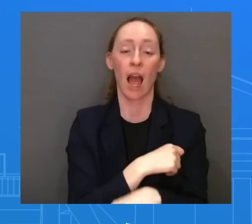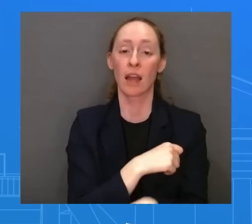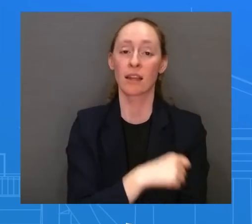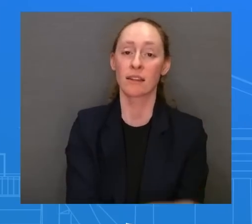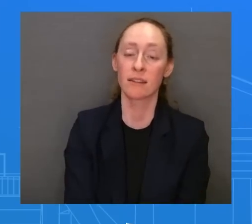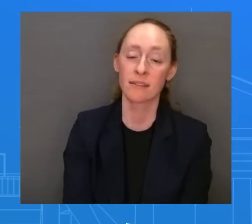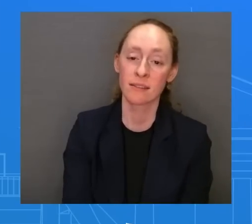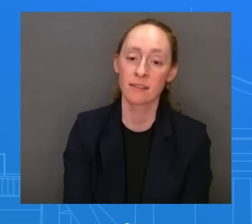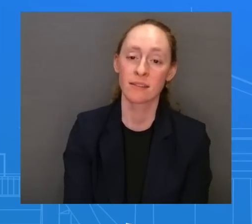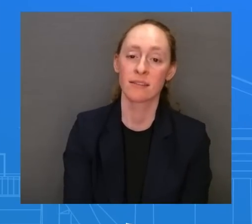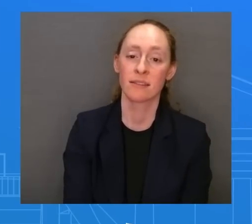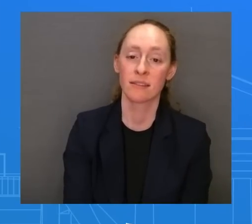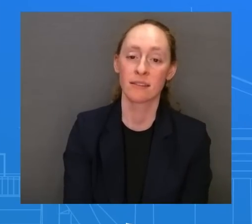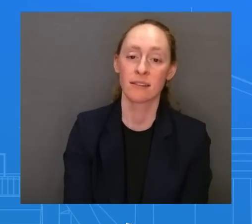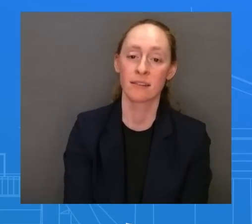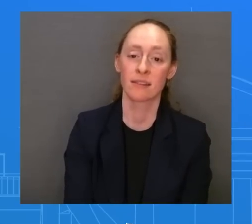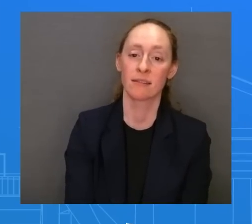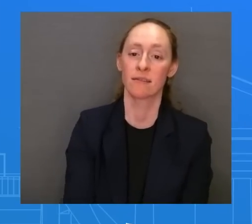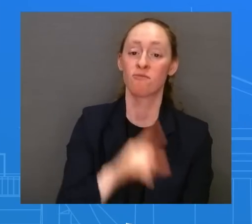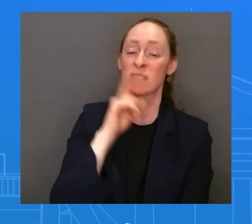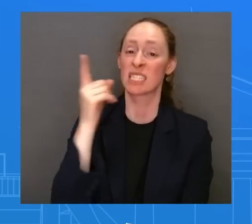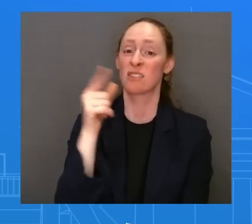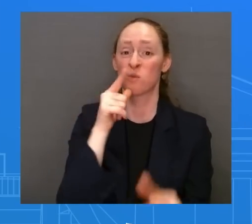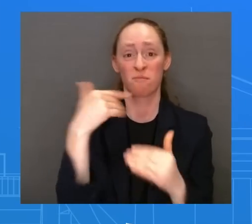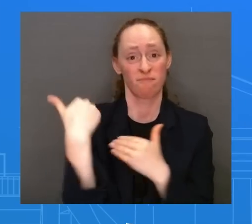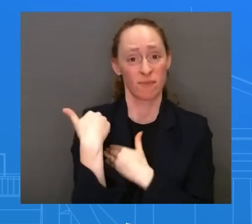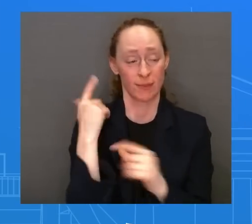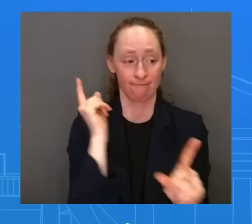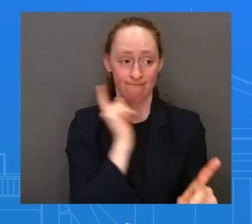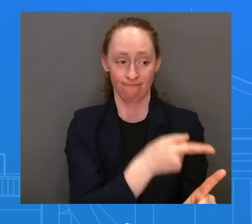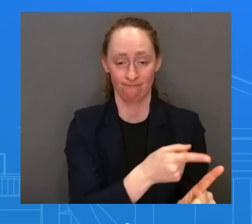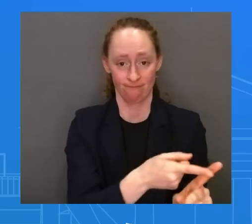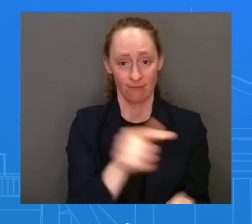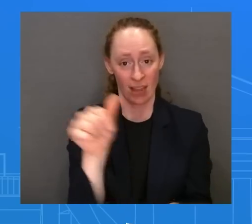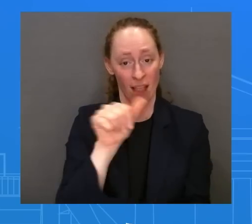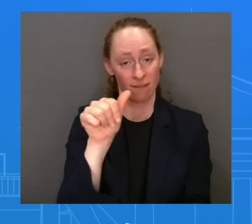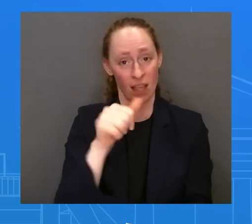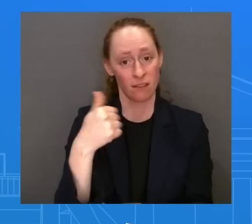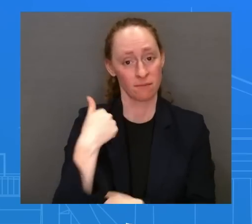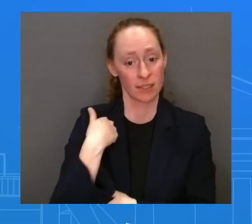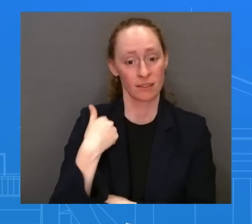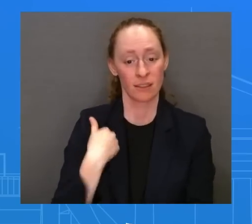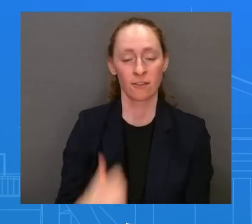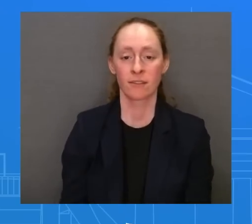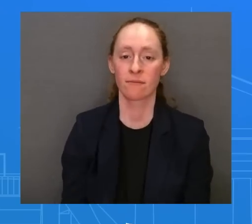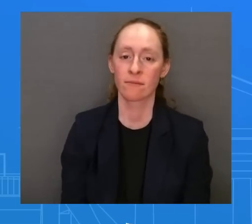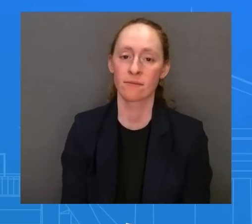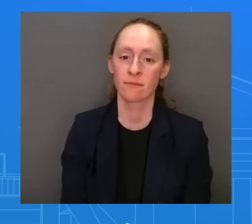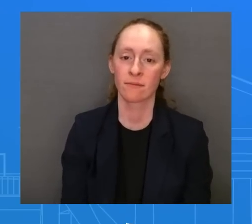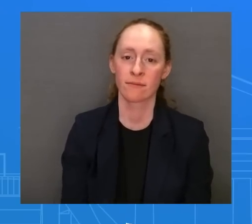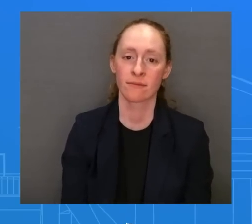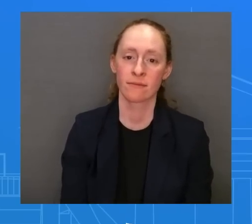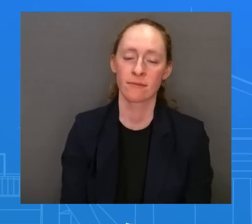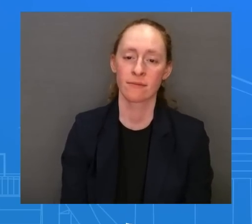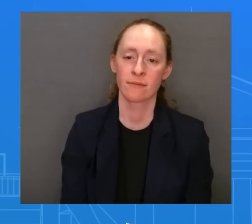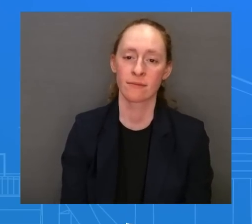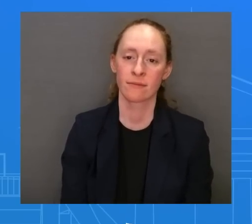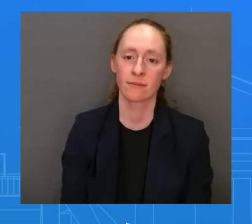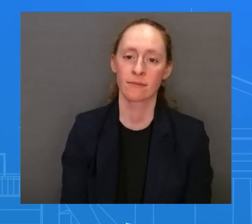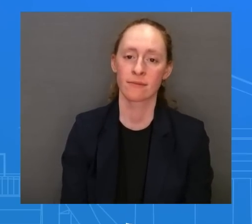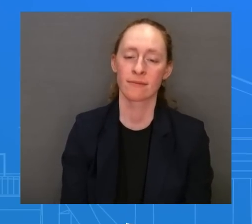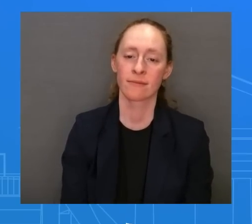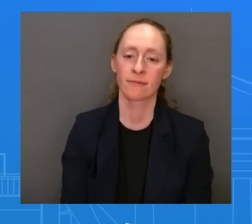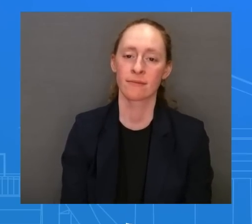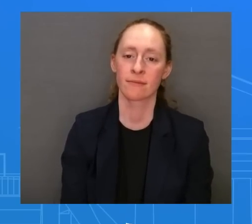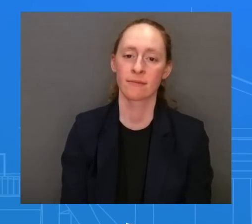responsible for the turnover of all that equipment and I'm trying to quickly um so you can run down a list of how China is helping Russia Russia